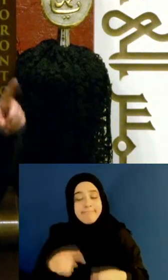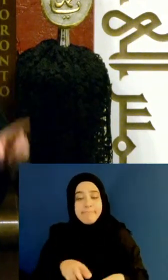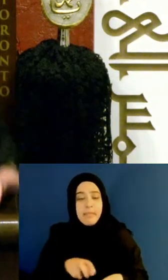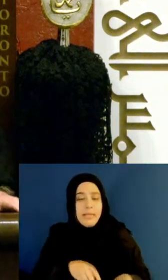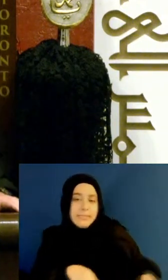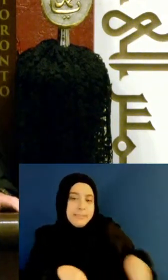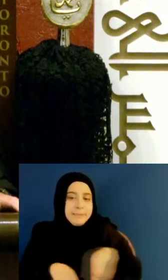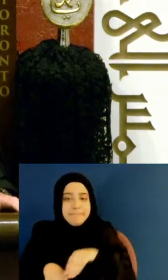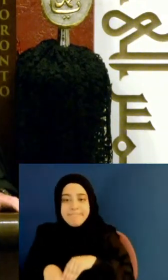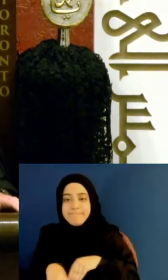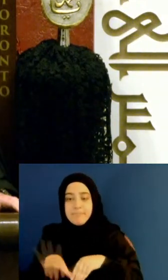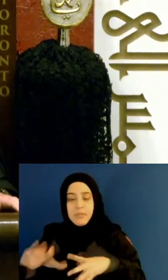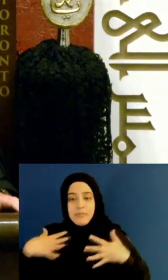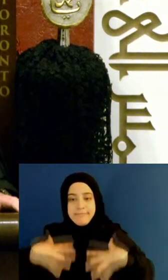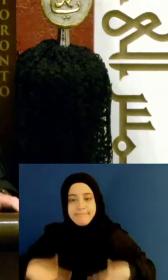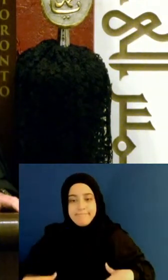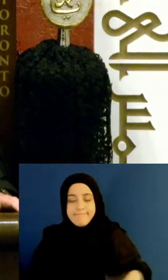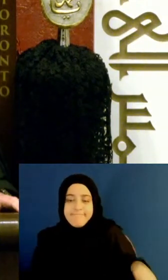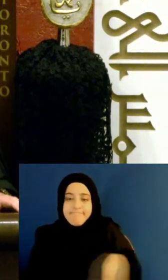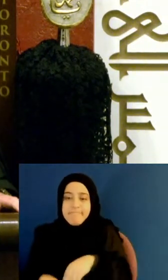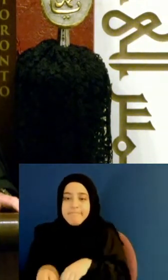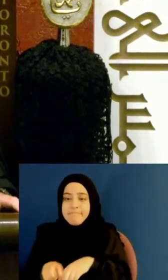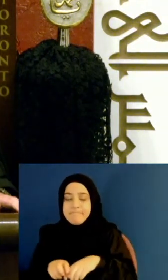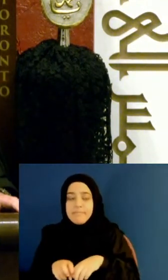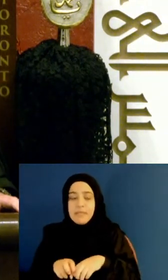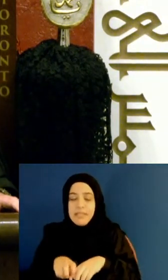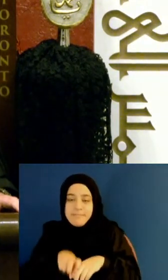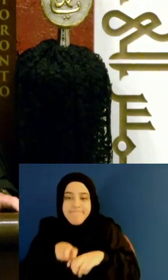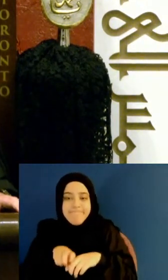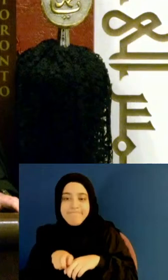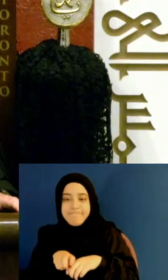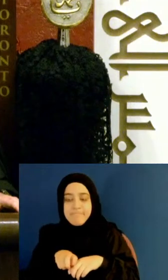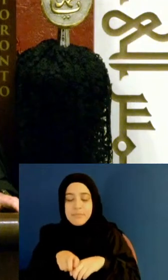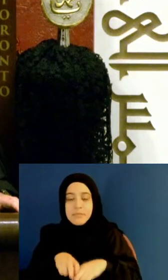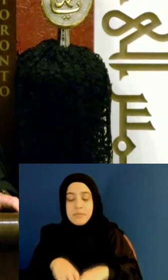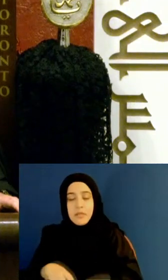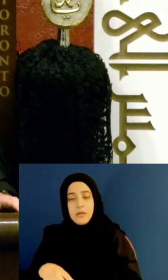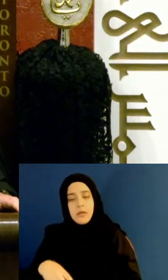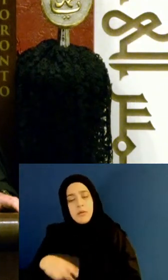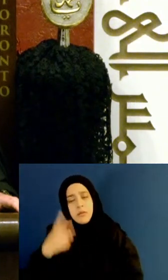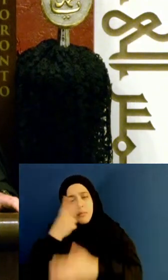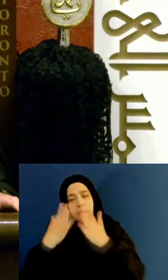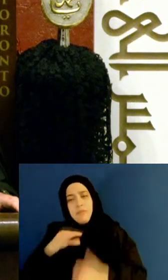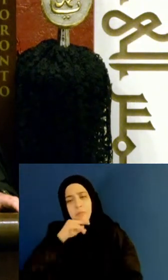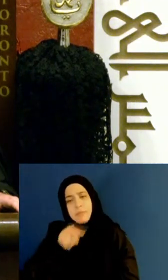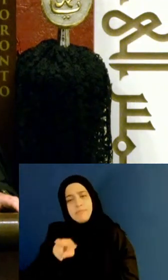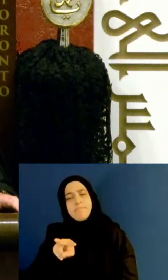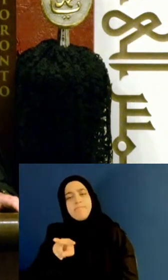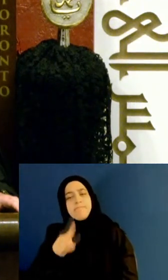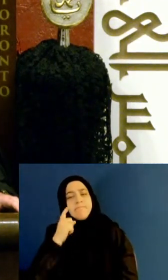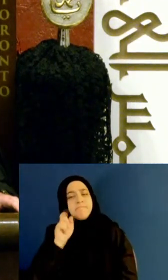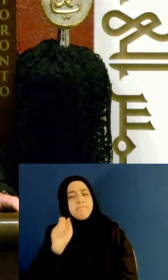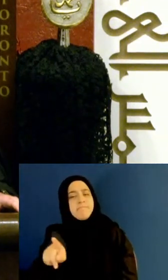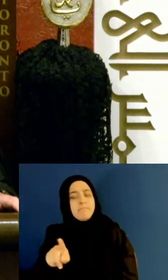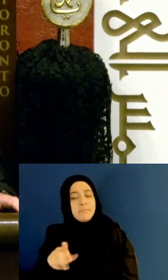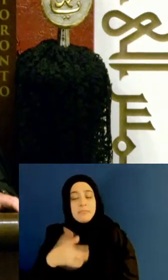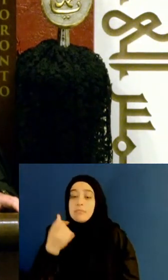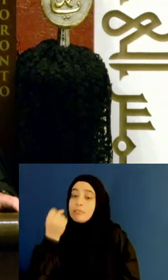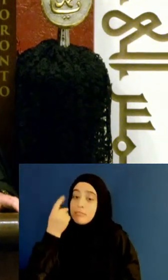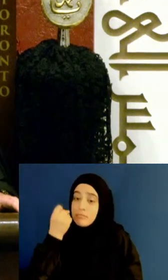Rasulullah noticed this. And they have within the seerah of Rasulullah that when he would get upset,